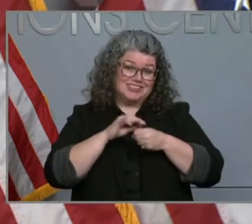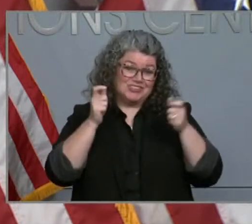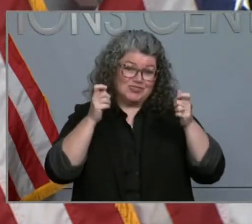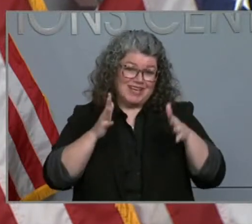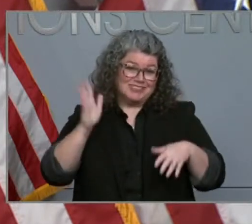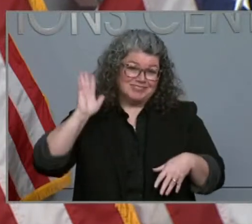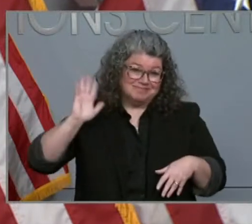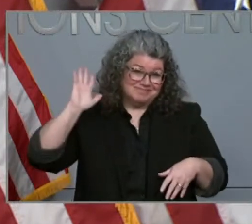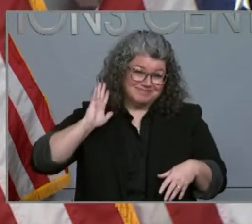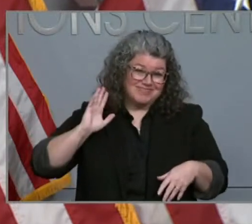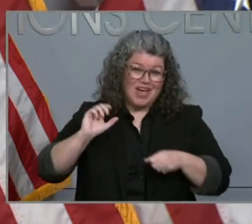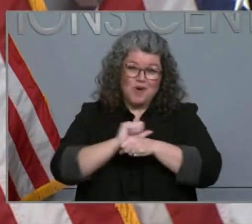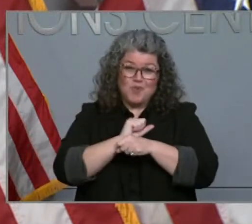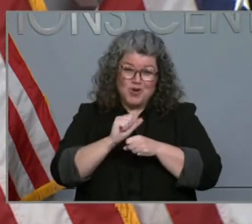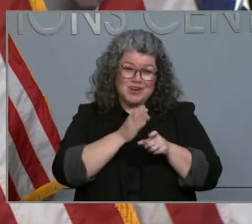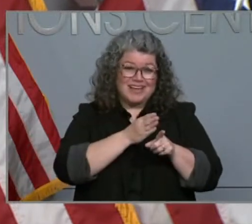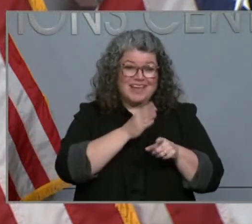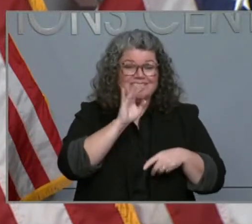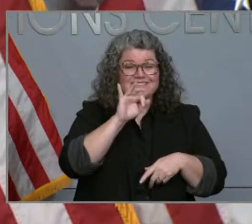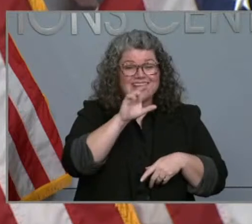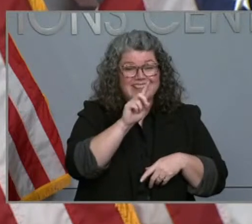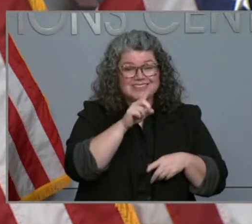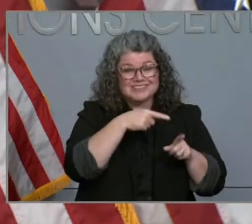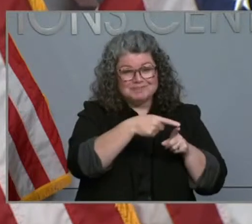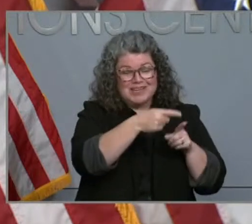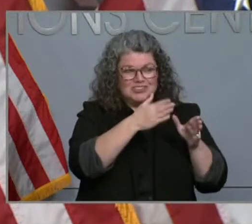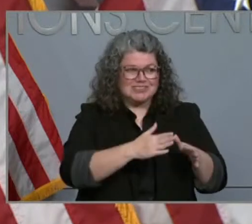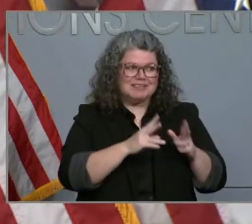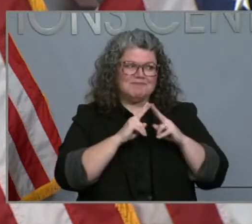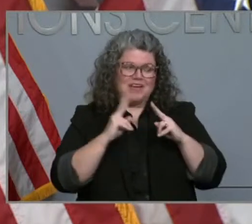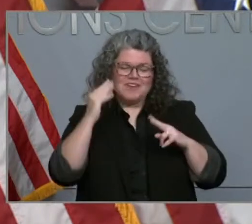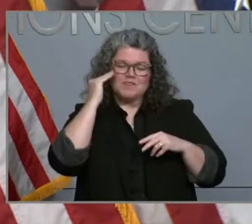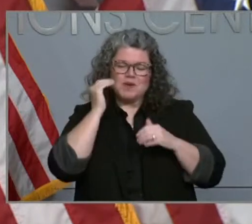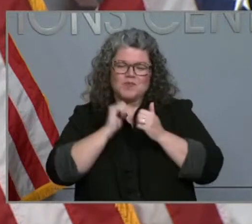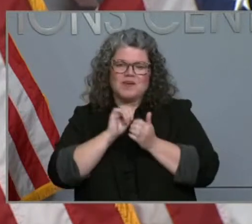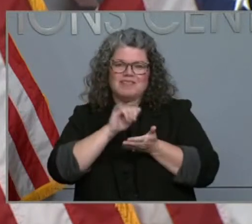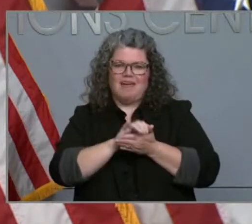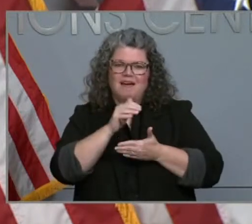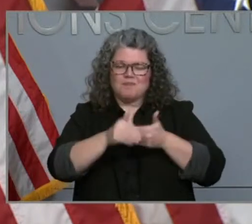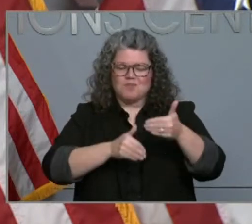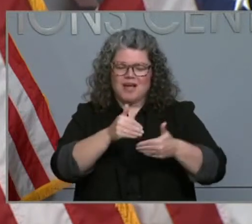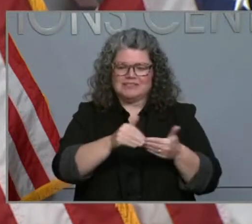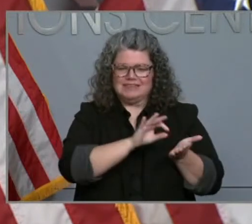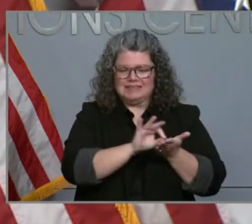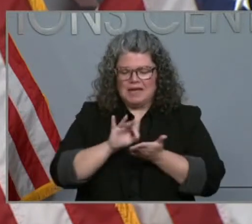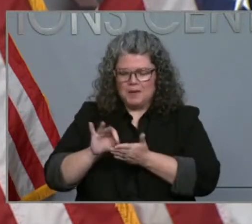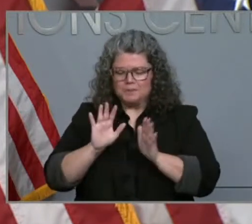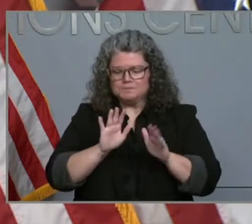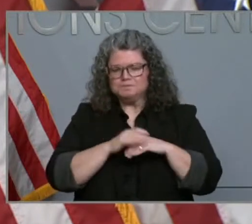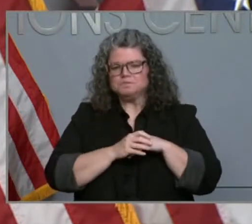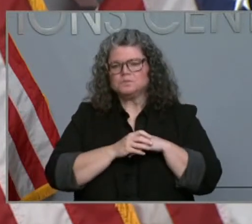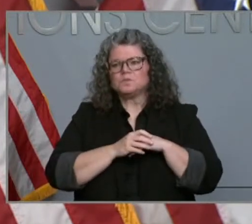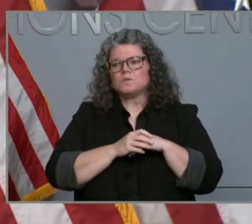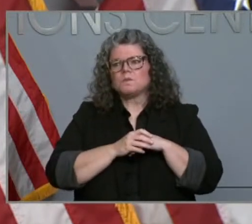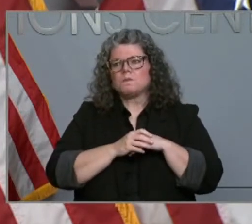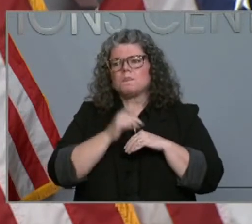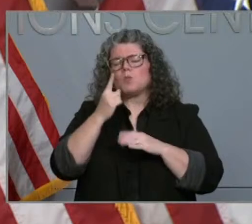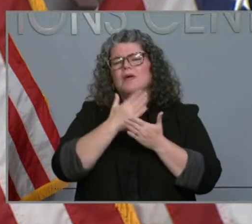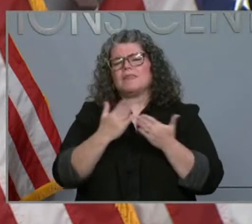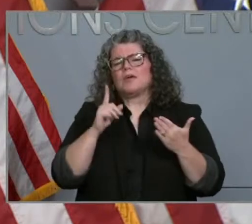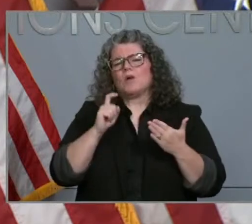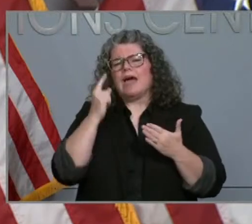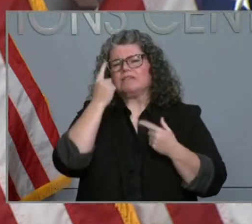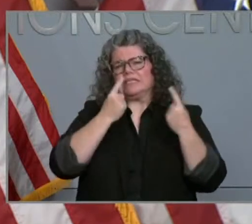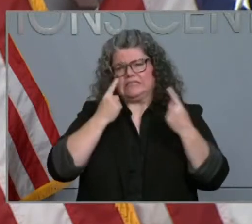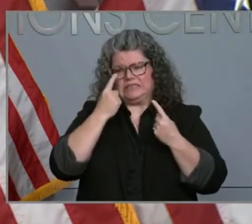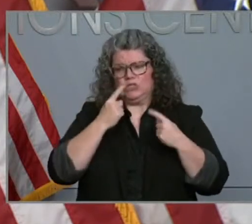and working as a field specialist for the counties, I'm very familiar with these processes. I think one thing we have to consider